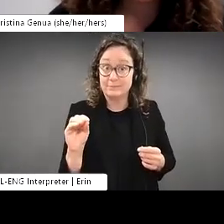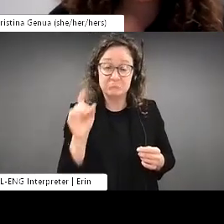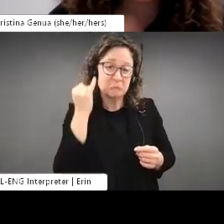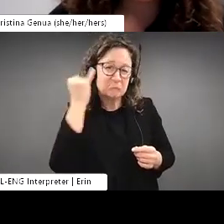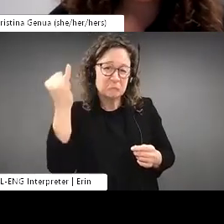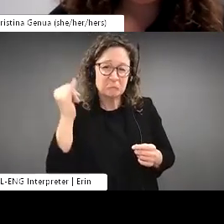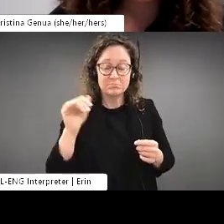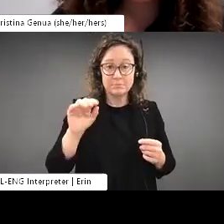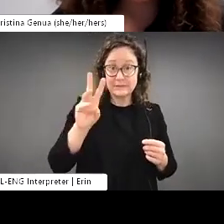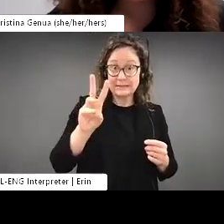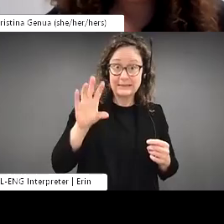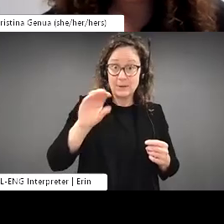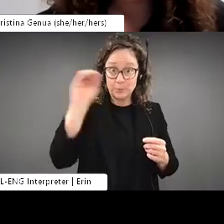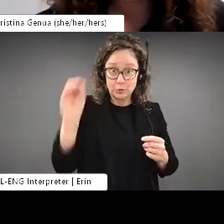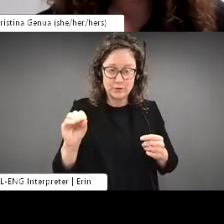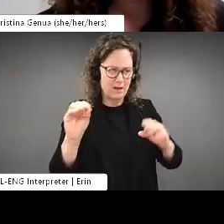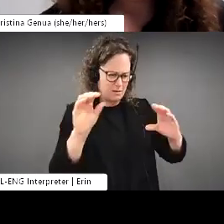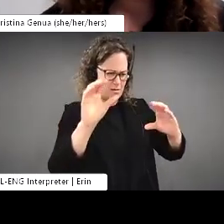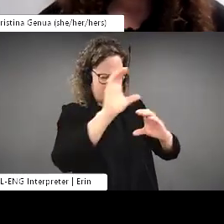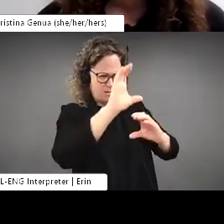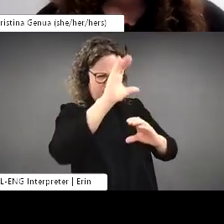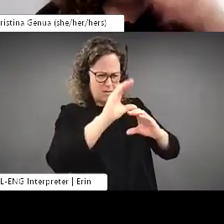What is going to be our total cost?